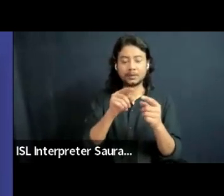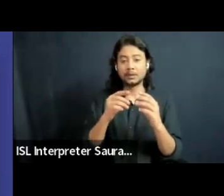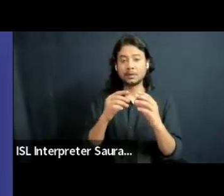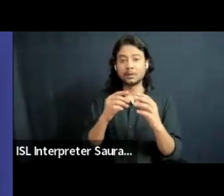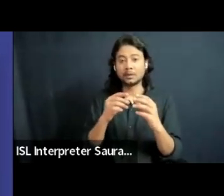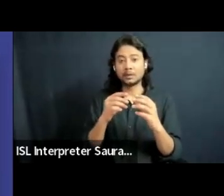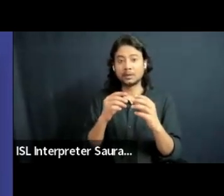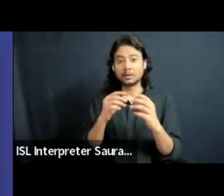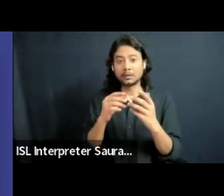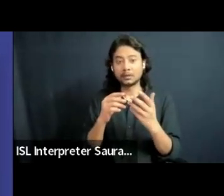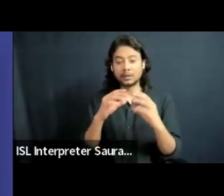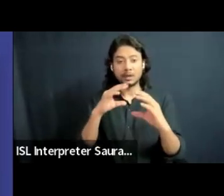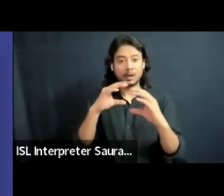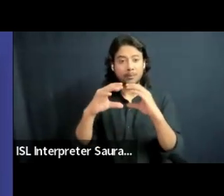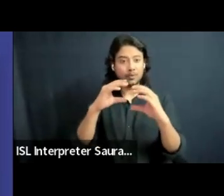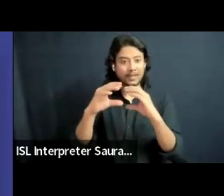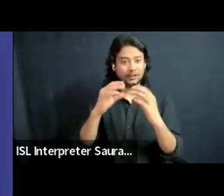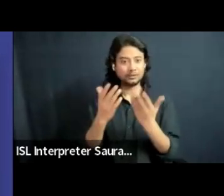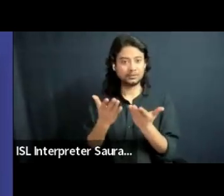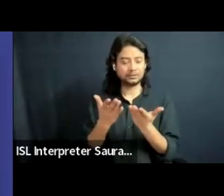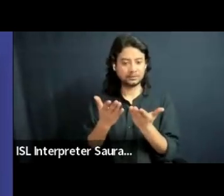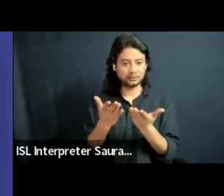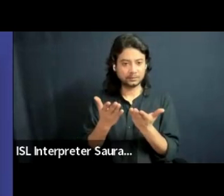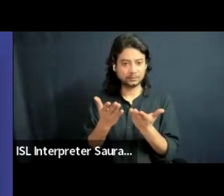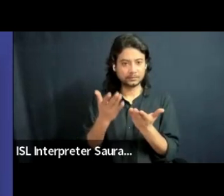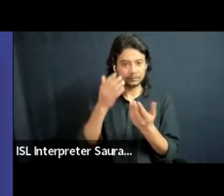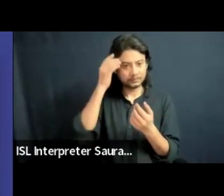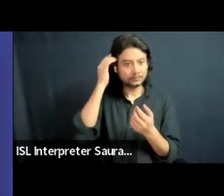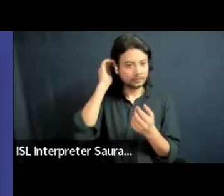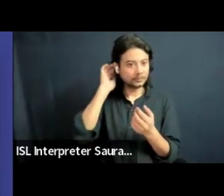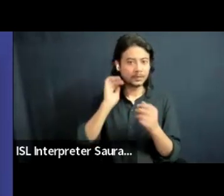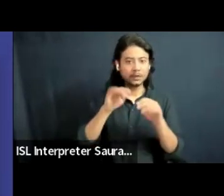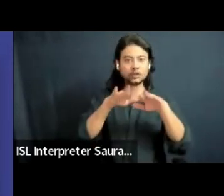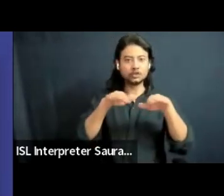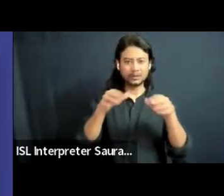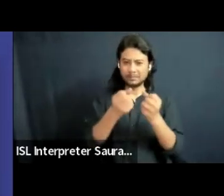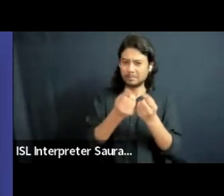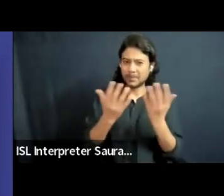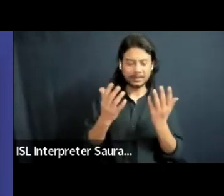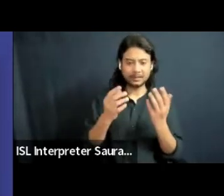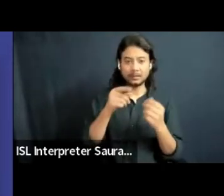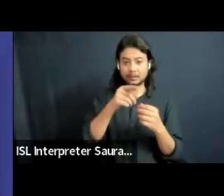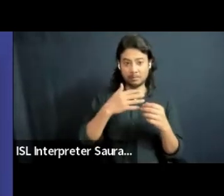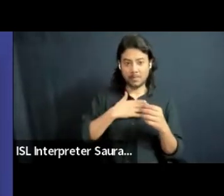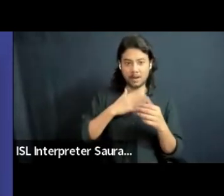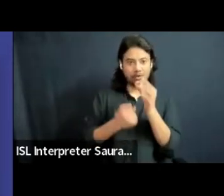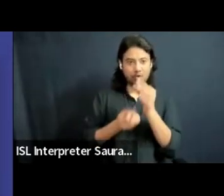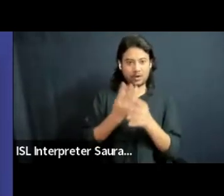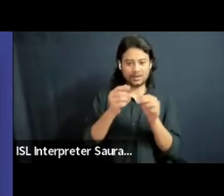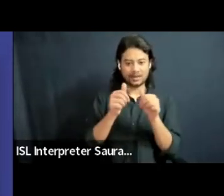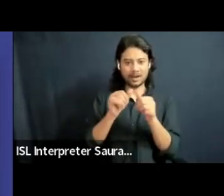full participation is some of them. In Astha, if I say at least 30% of the kids we work with,